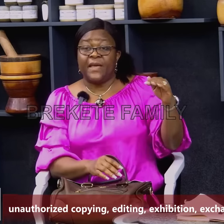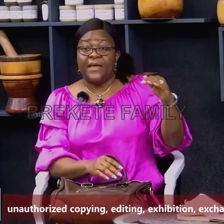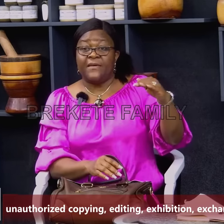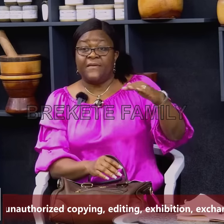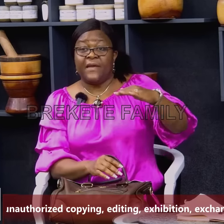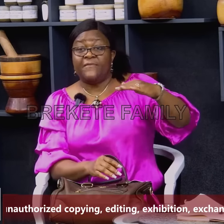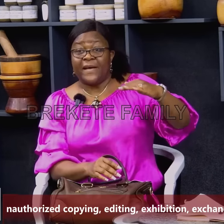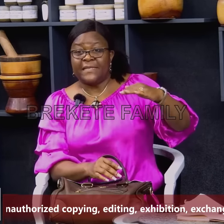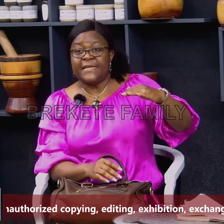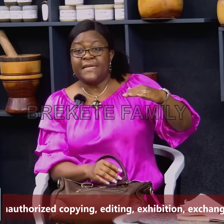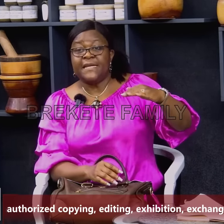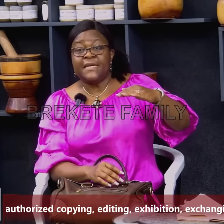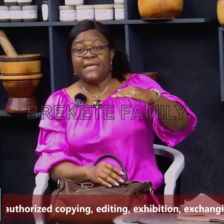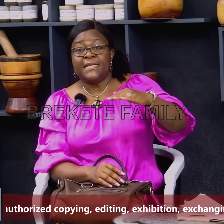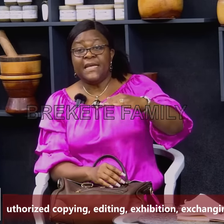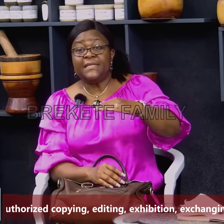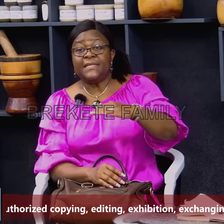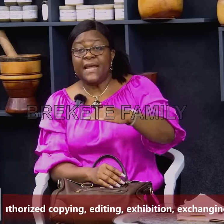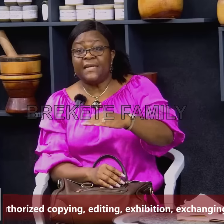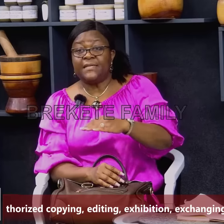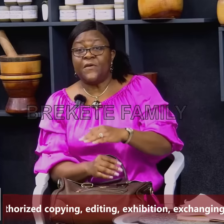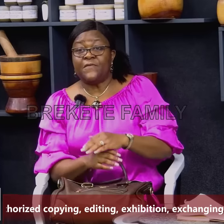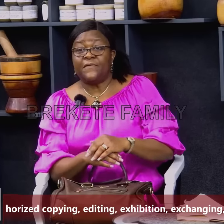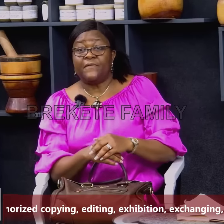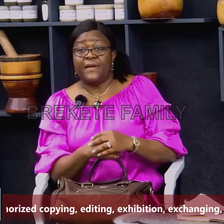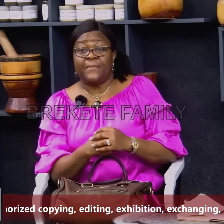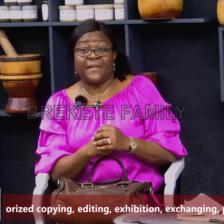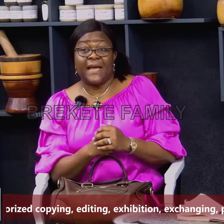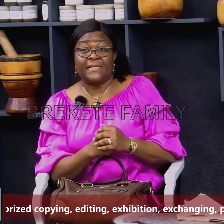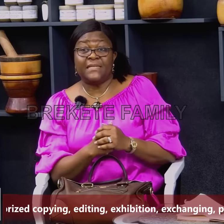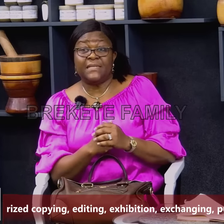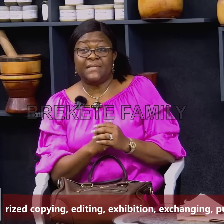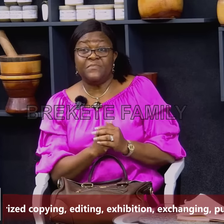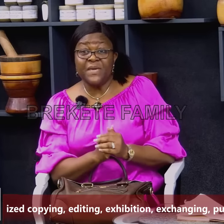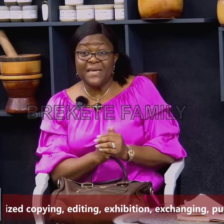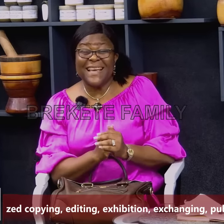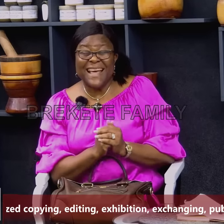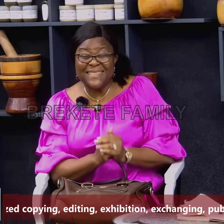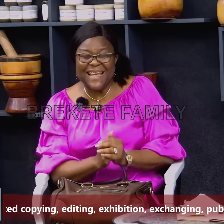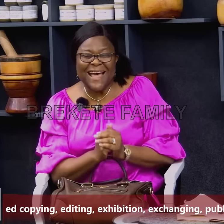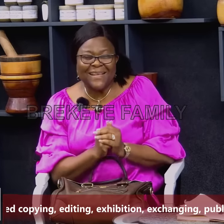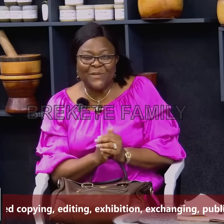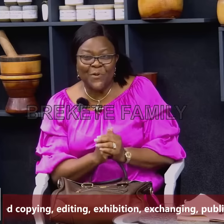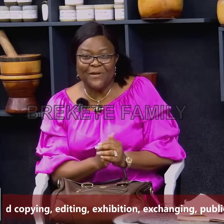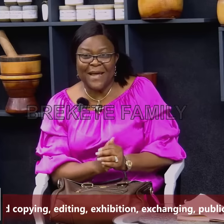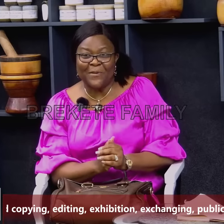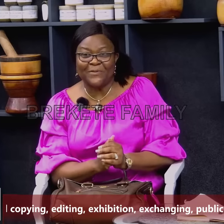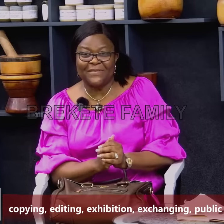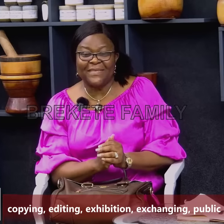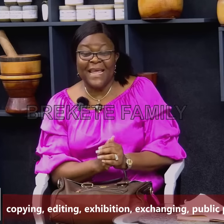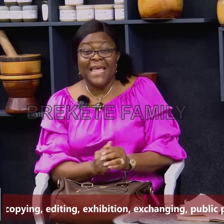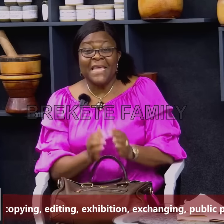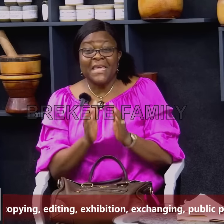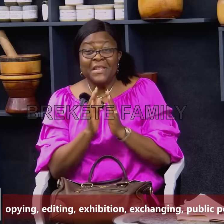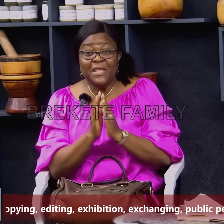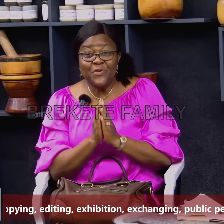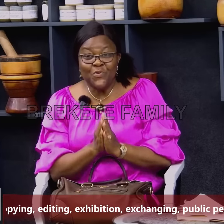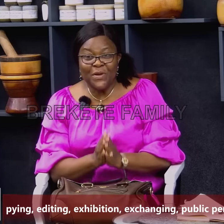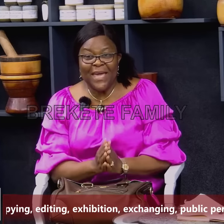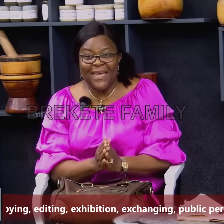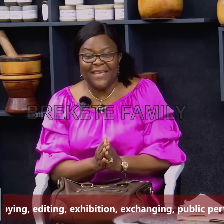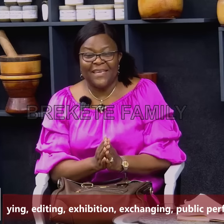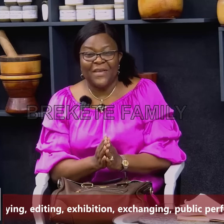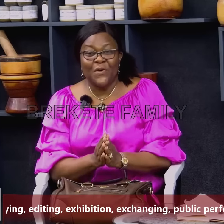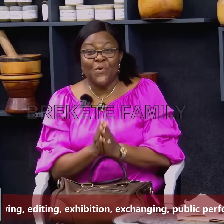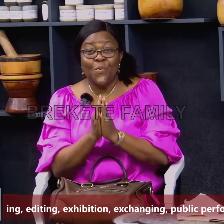B uh uh vaccine the in incidence of hepatitis B cancer has gone down in